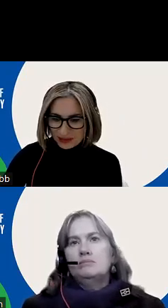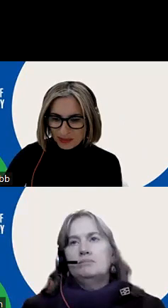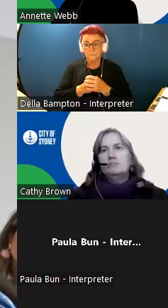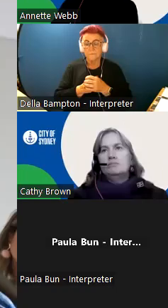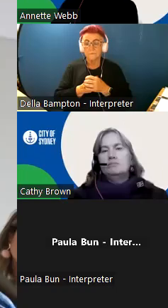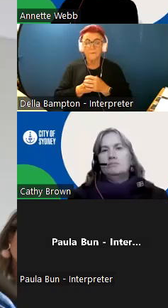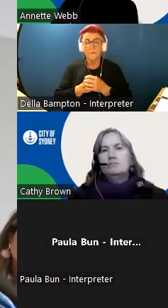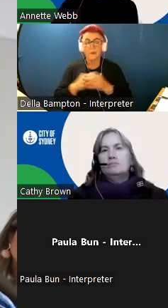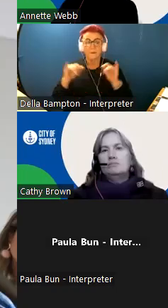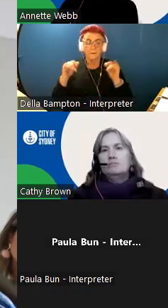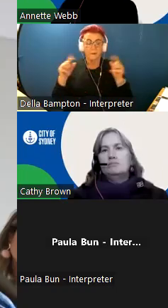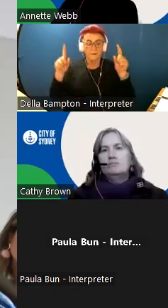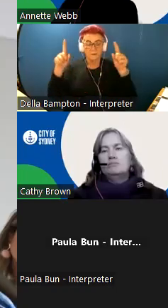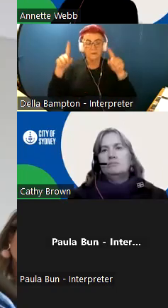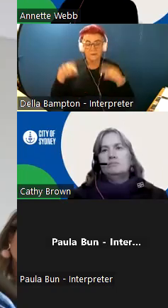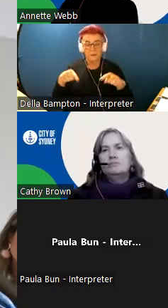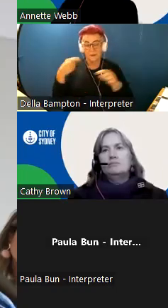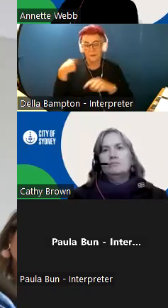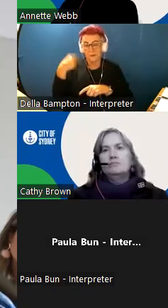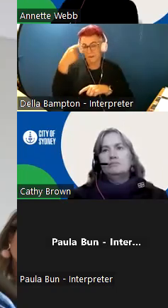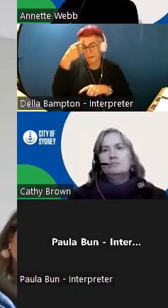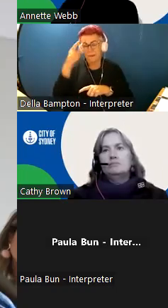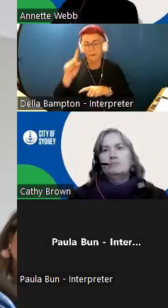Okay, so we might get started, I think.